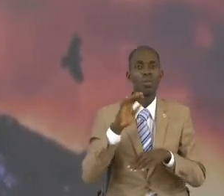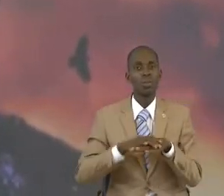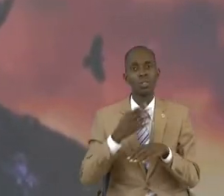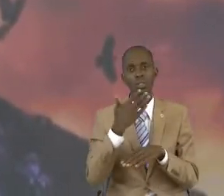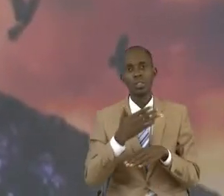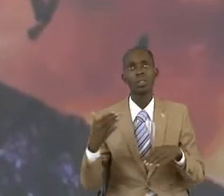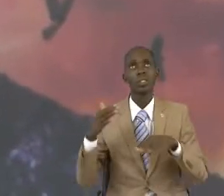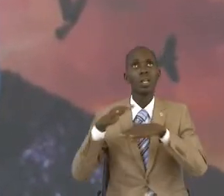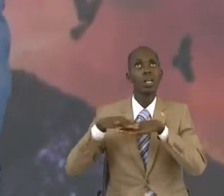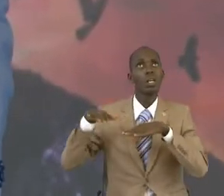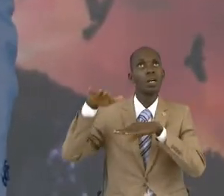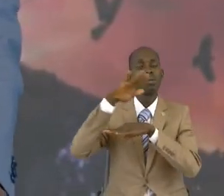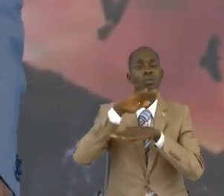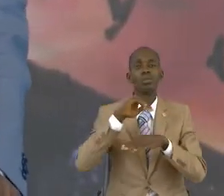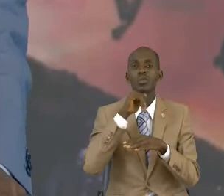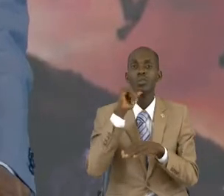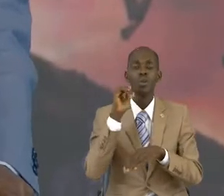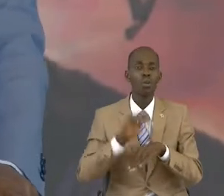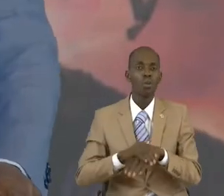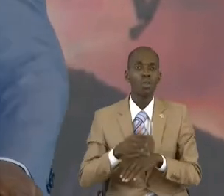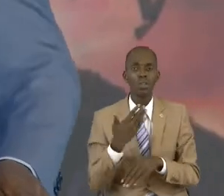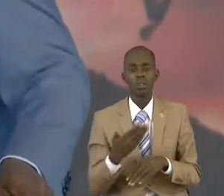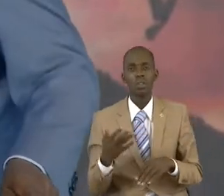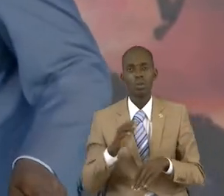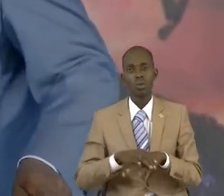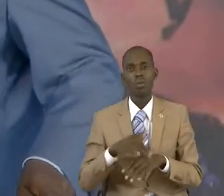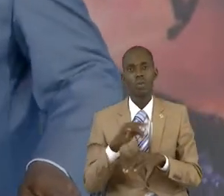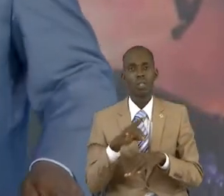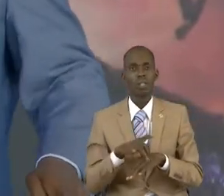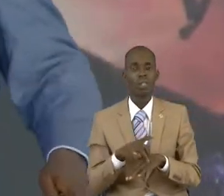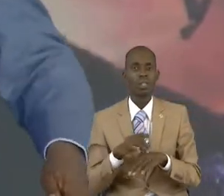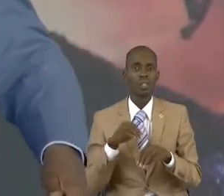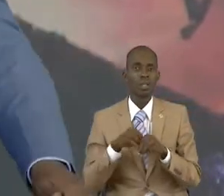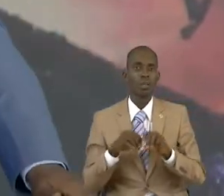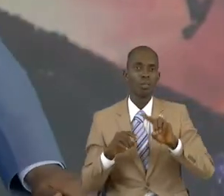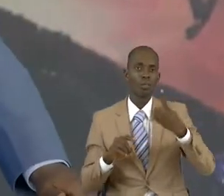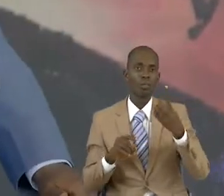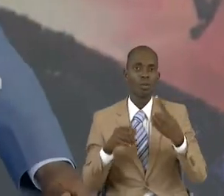on things on the earth. First Peter